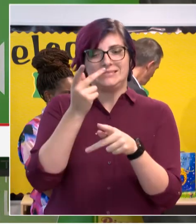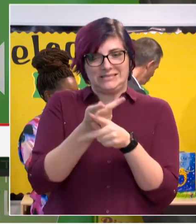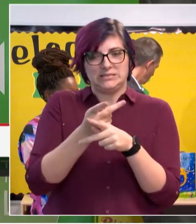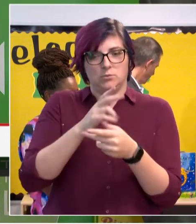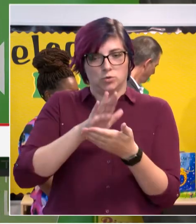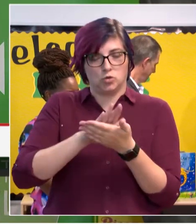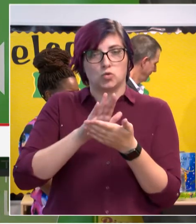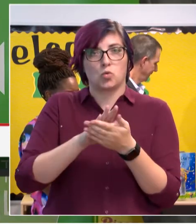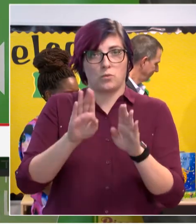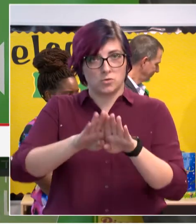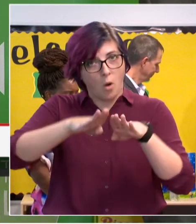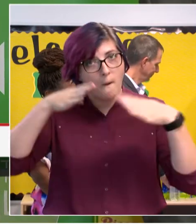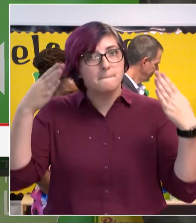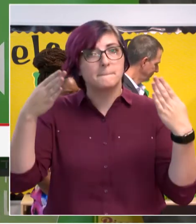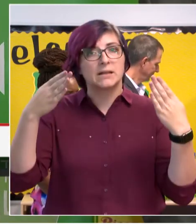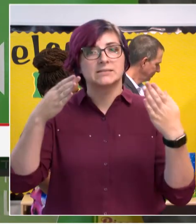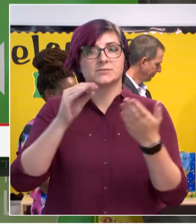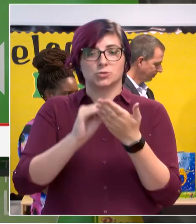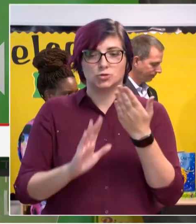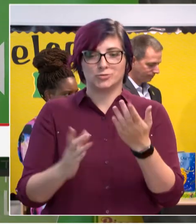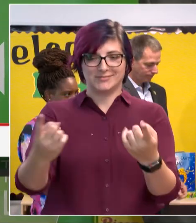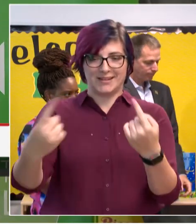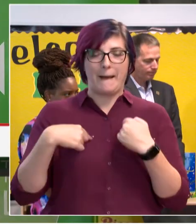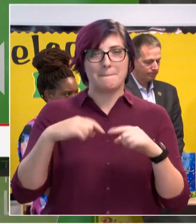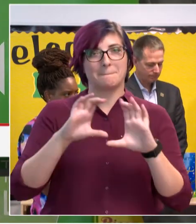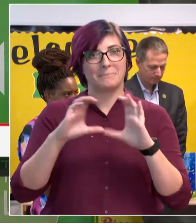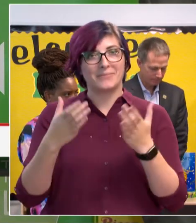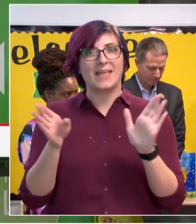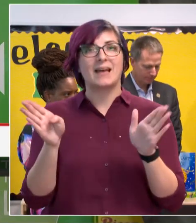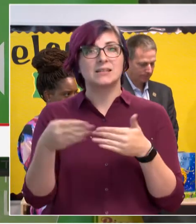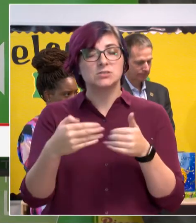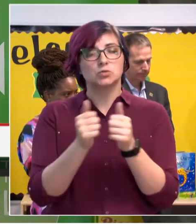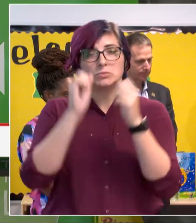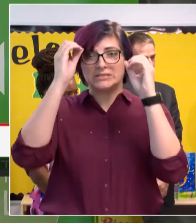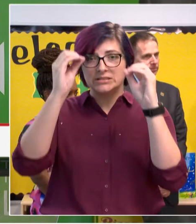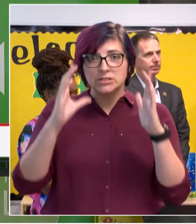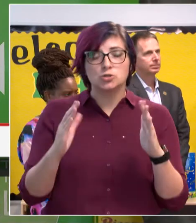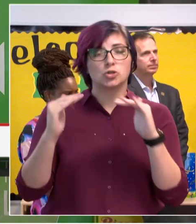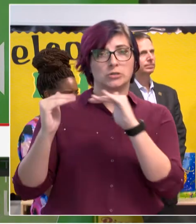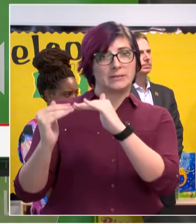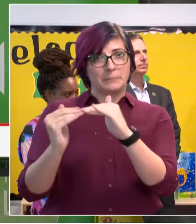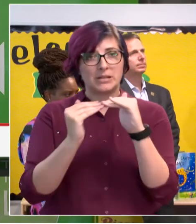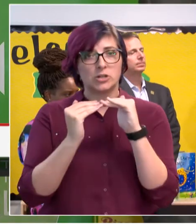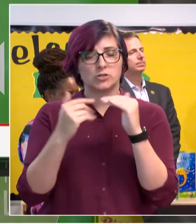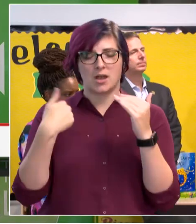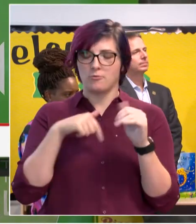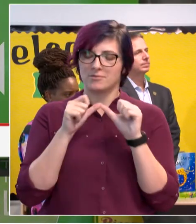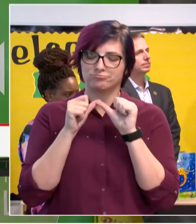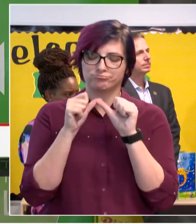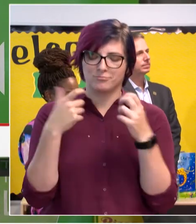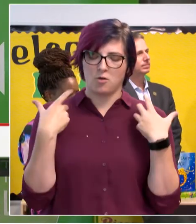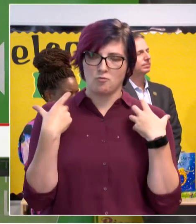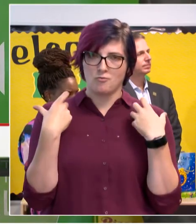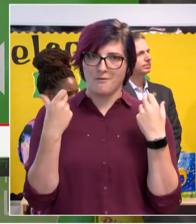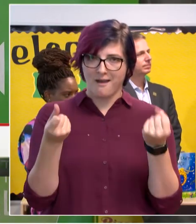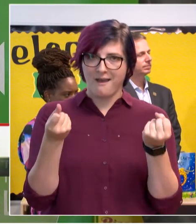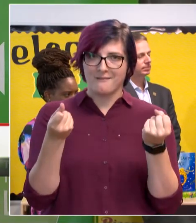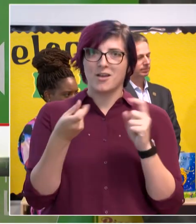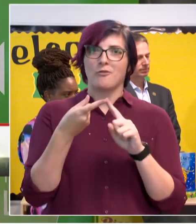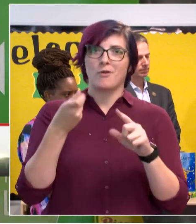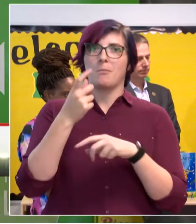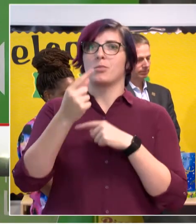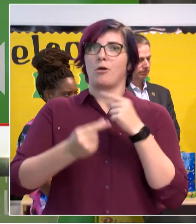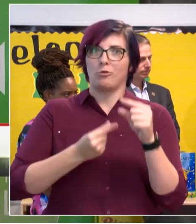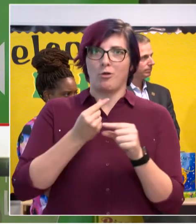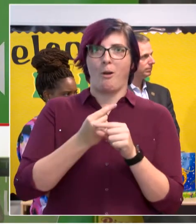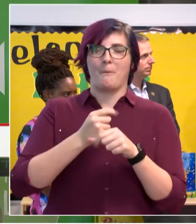open, we keep our learners in our classrooms with their teachers and our peers, and we continue to recover from this historic event called a global pandemic.